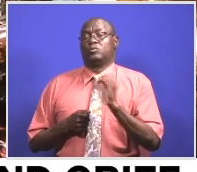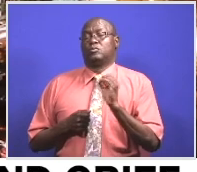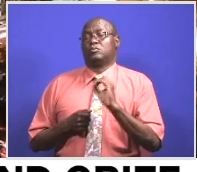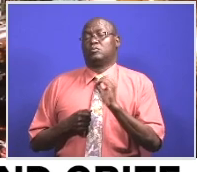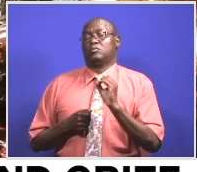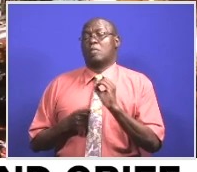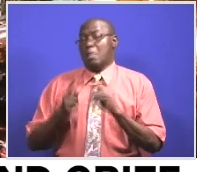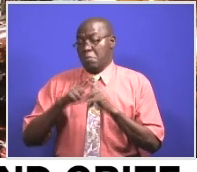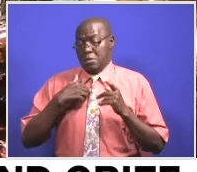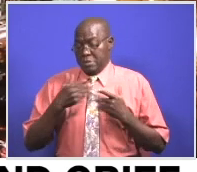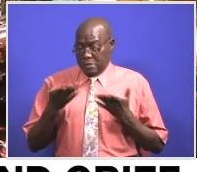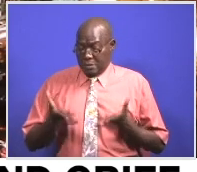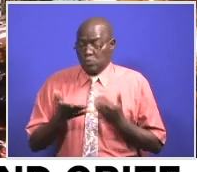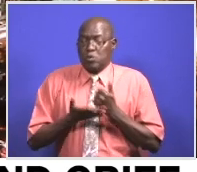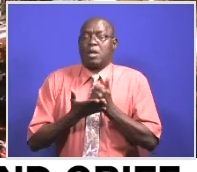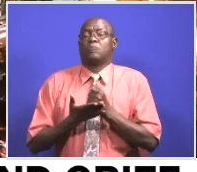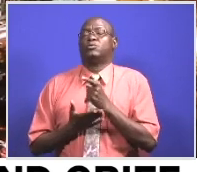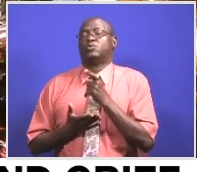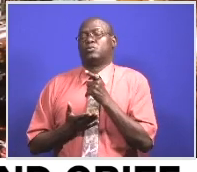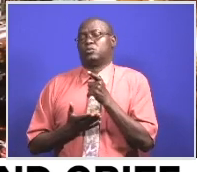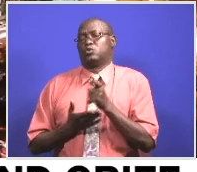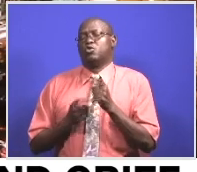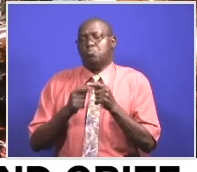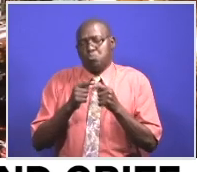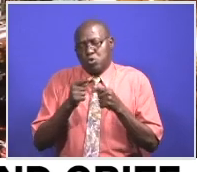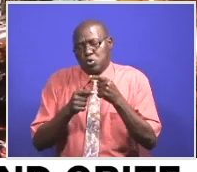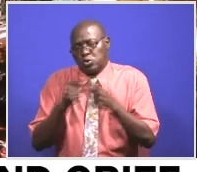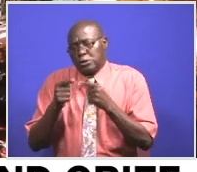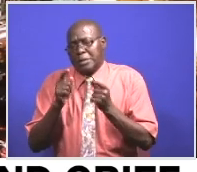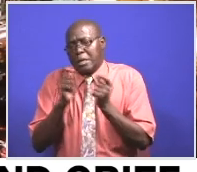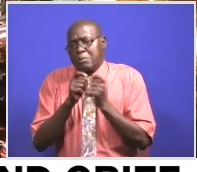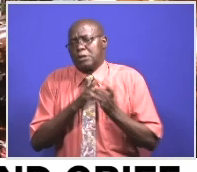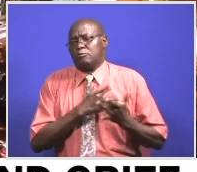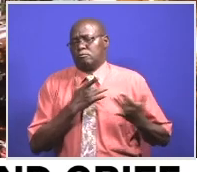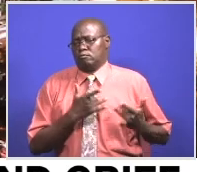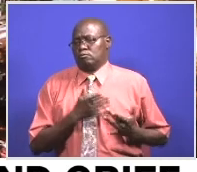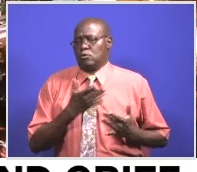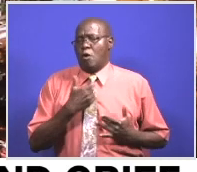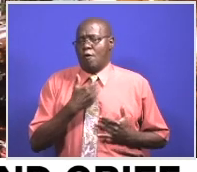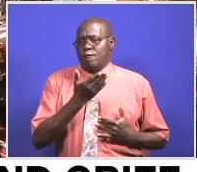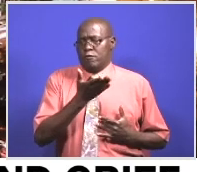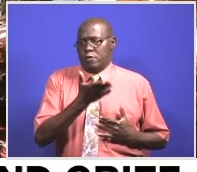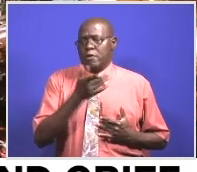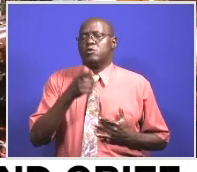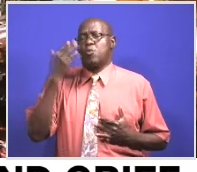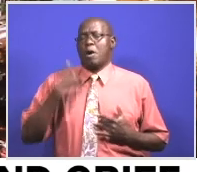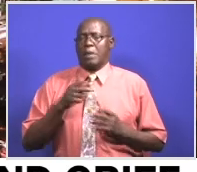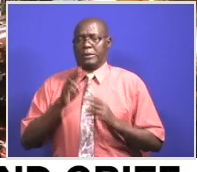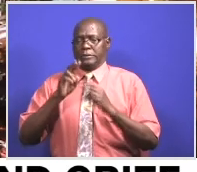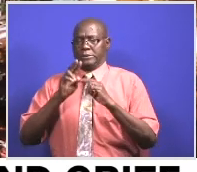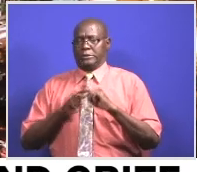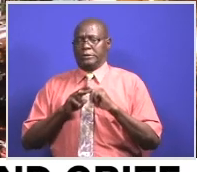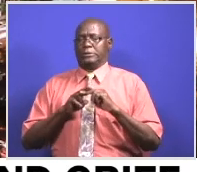but I'm here to help you process the pain that you're going through. Mm. That's why I'm sitting here as a counselor.